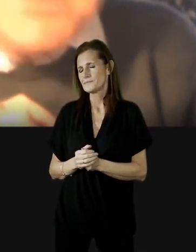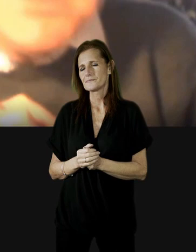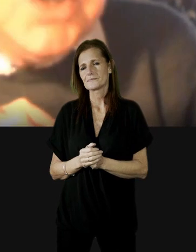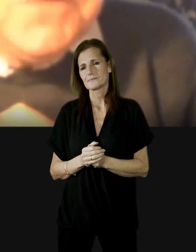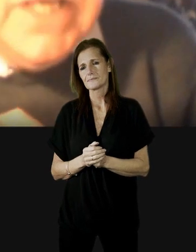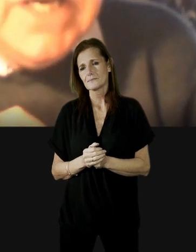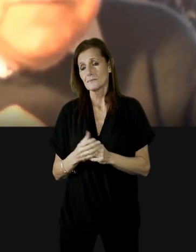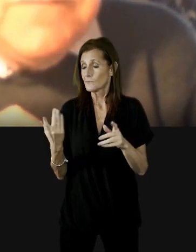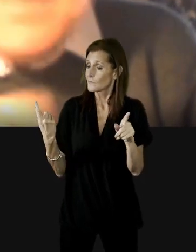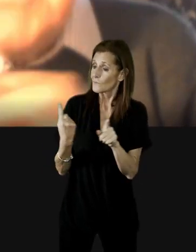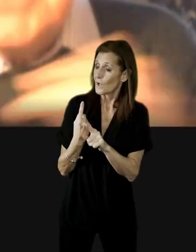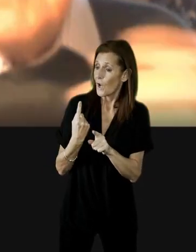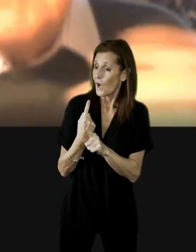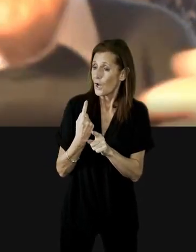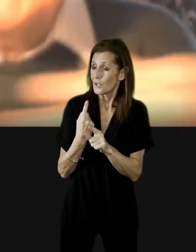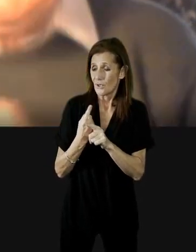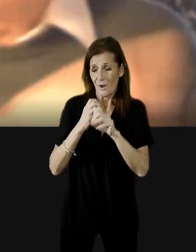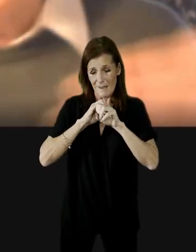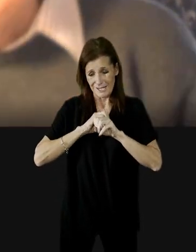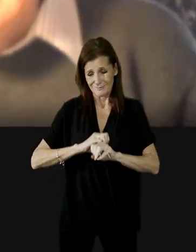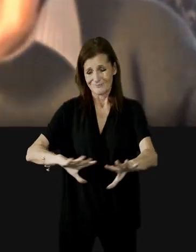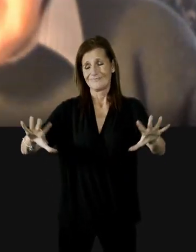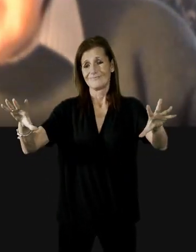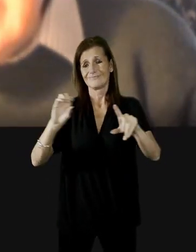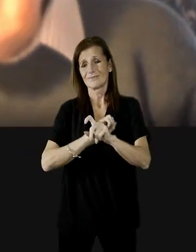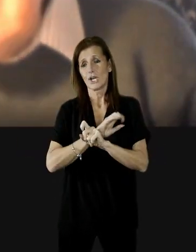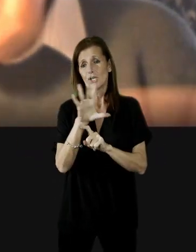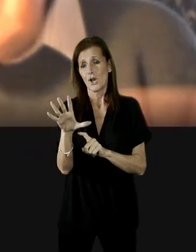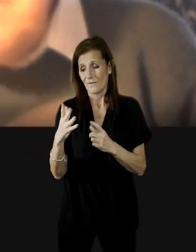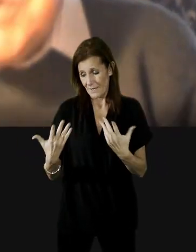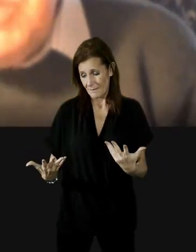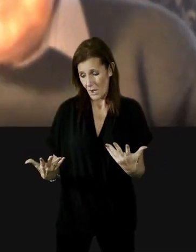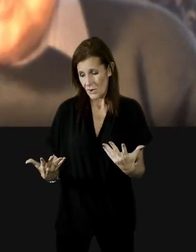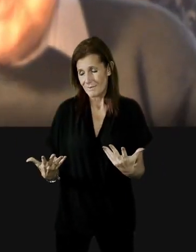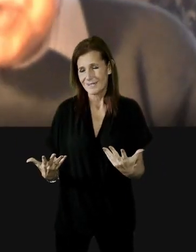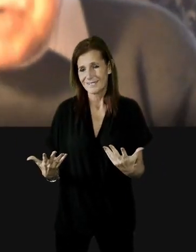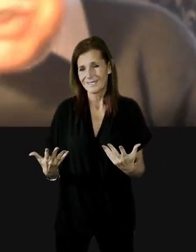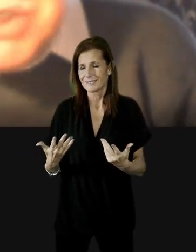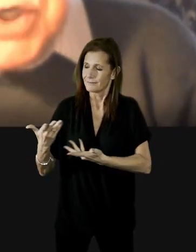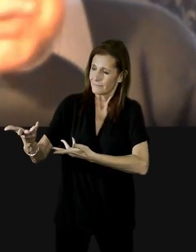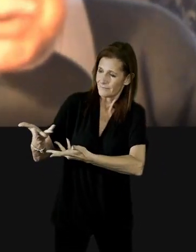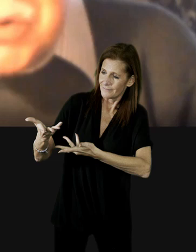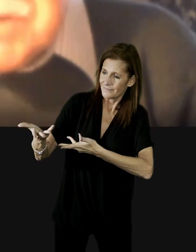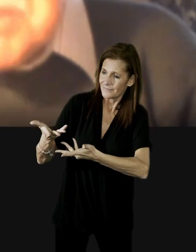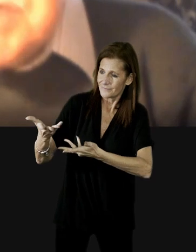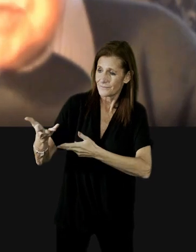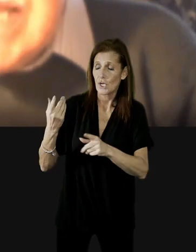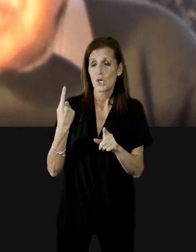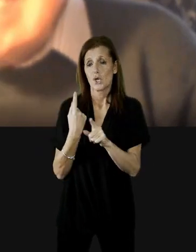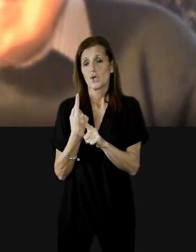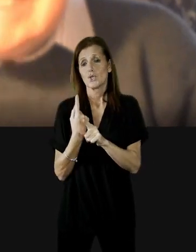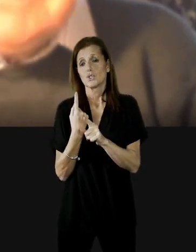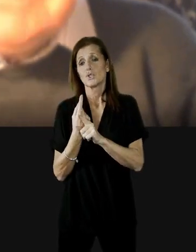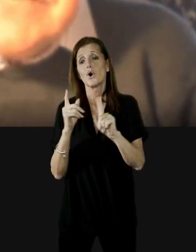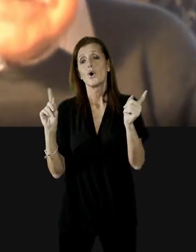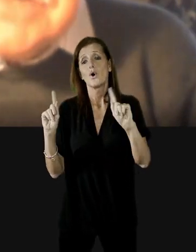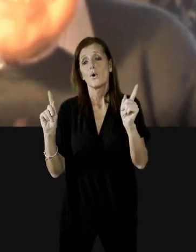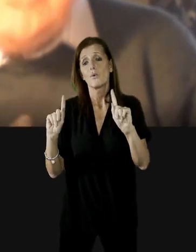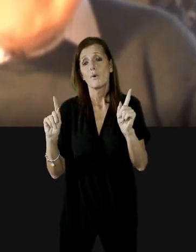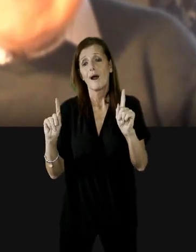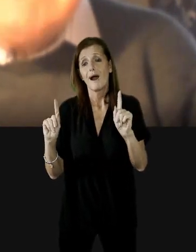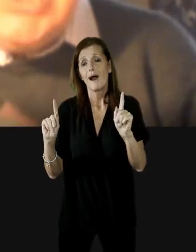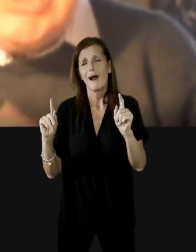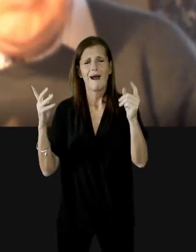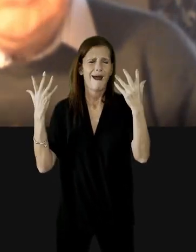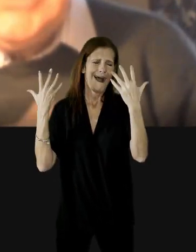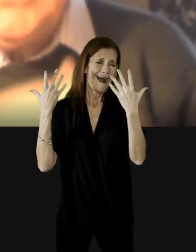in terms of the pandemic, obviously, what we're concentrating on as we talk to businesses now is the fact that we have